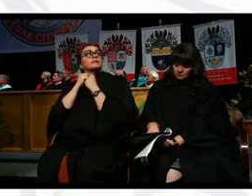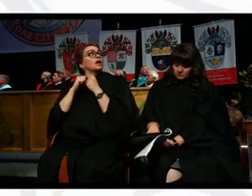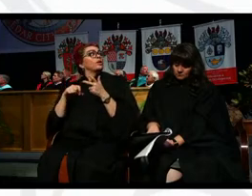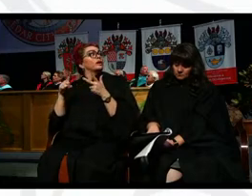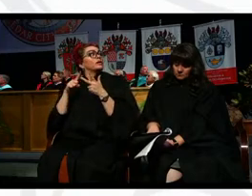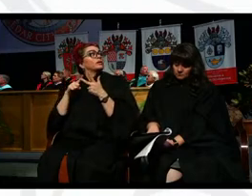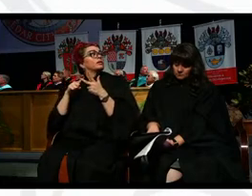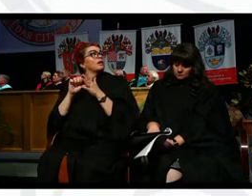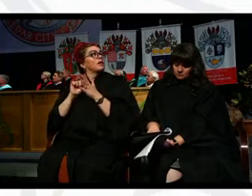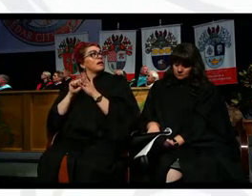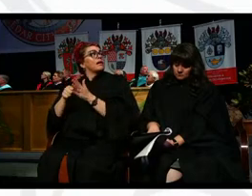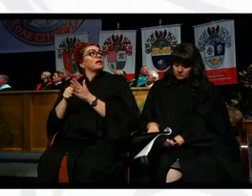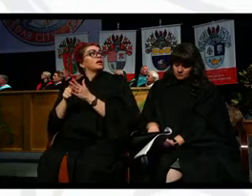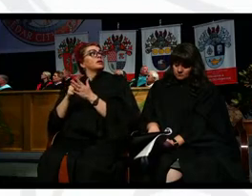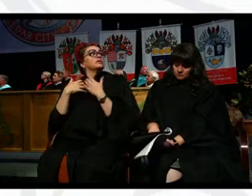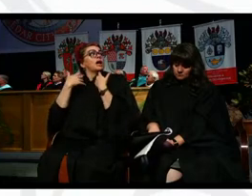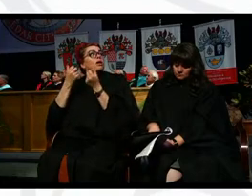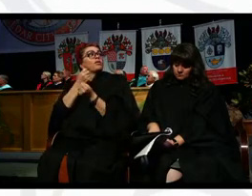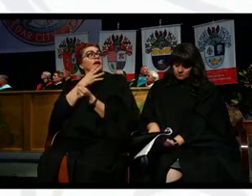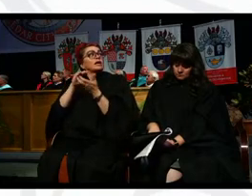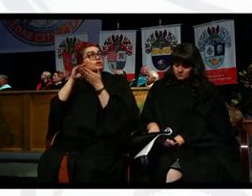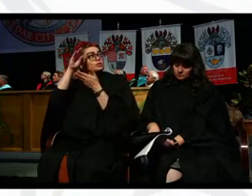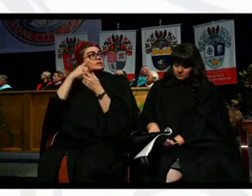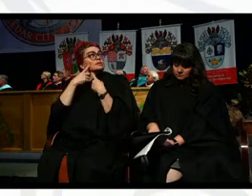academic experience, and